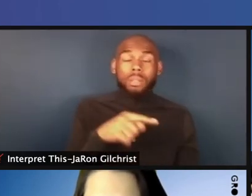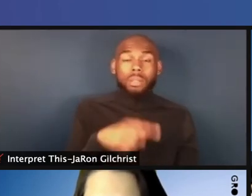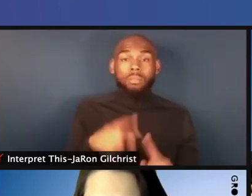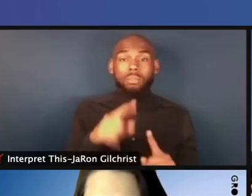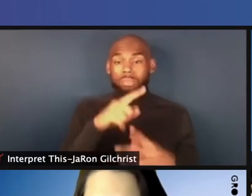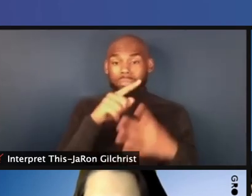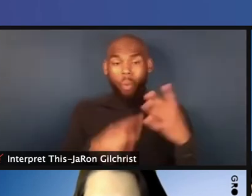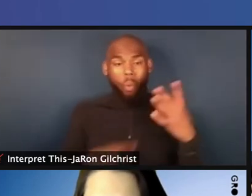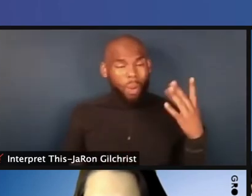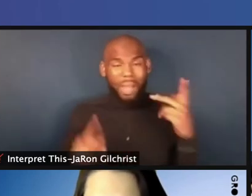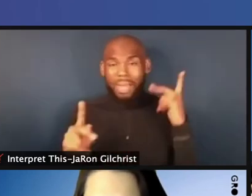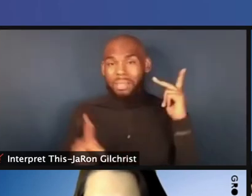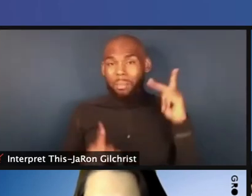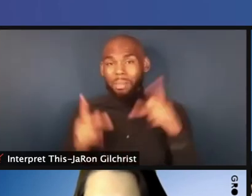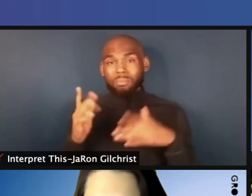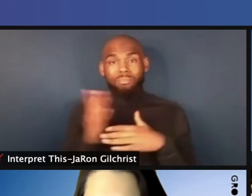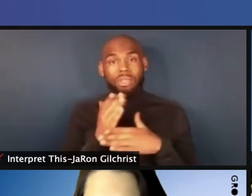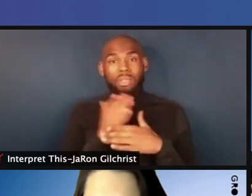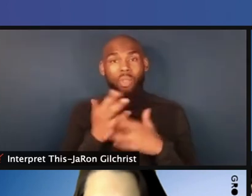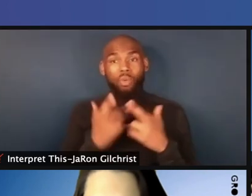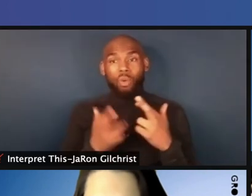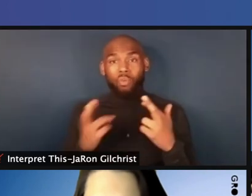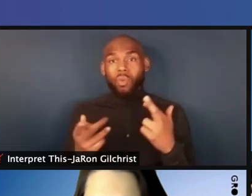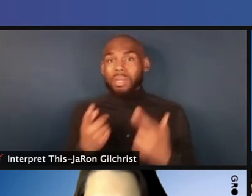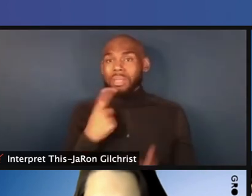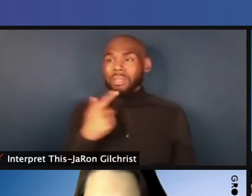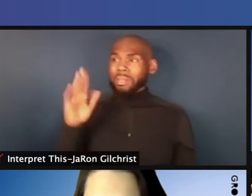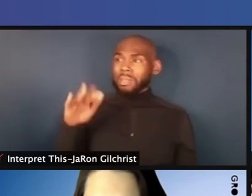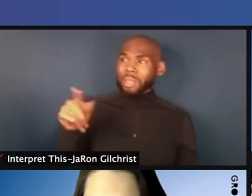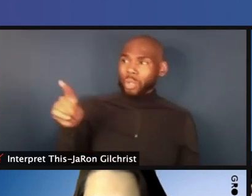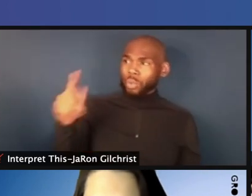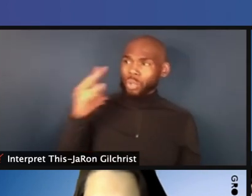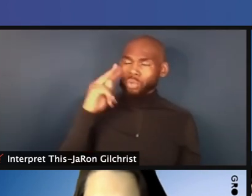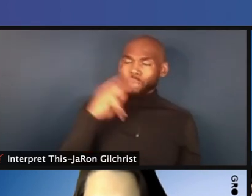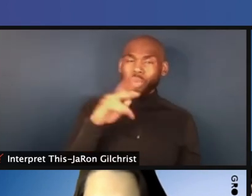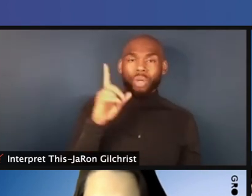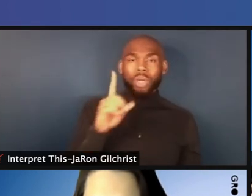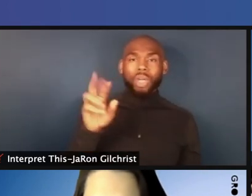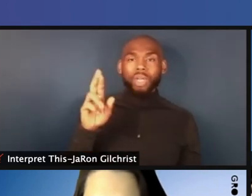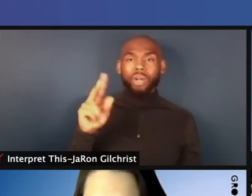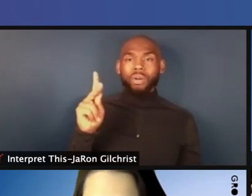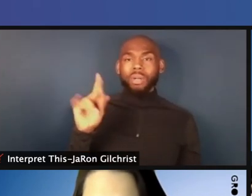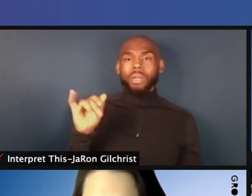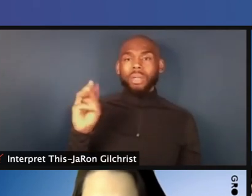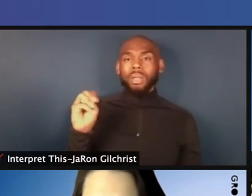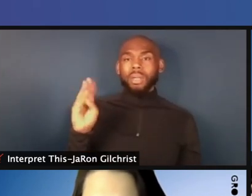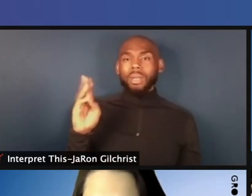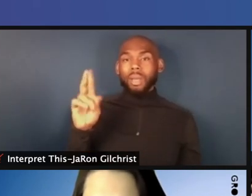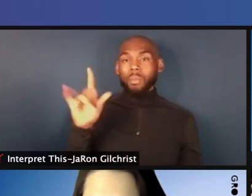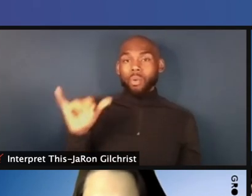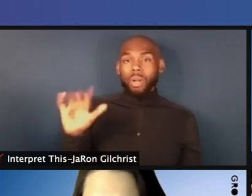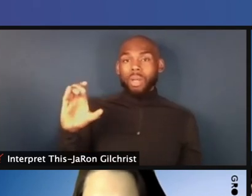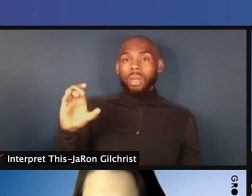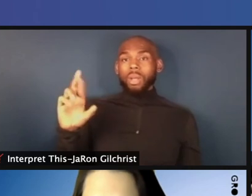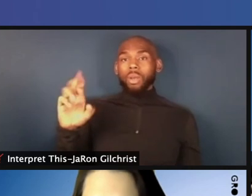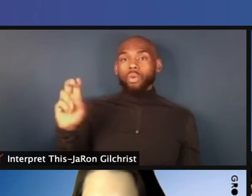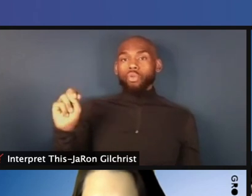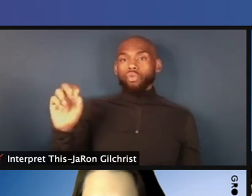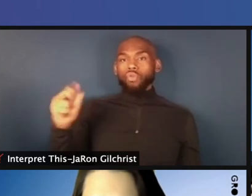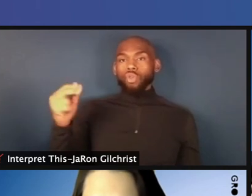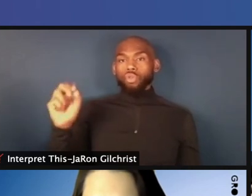these resources, say, hey, you should look up Dr. Kimberly Crenshaw, whenever we're talking about intersectionality. Like, hey, you should